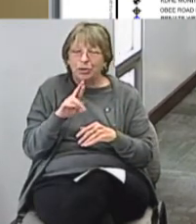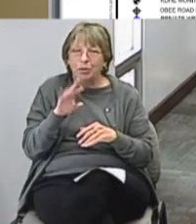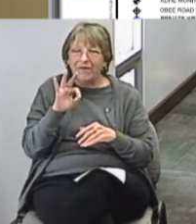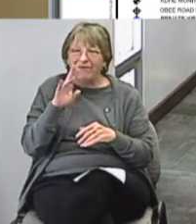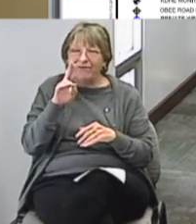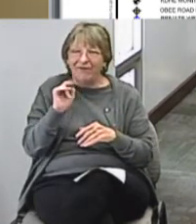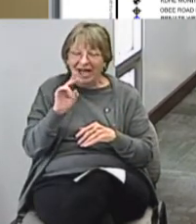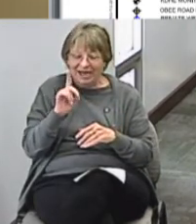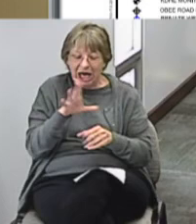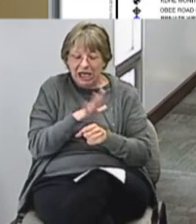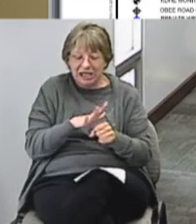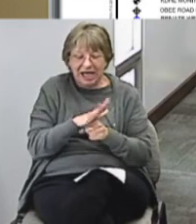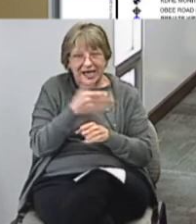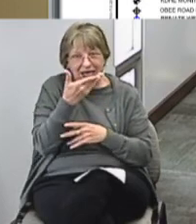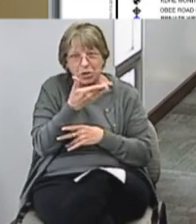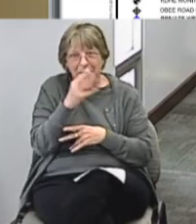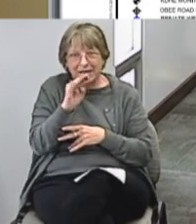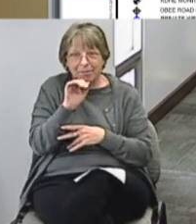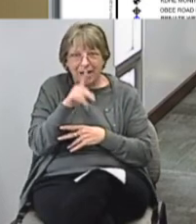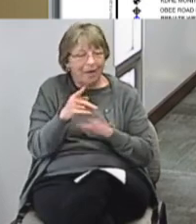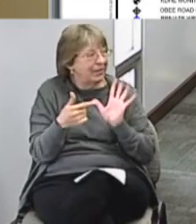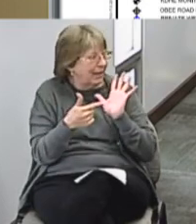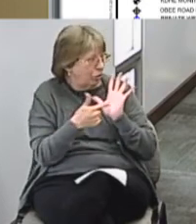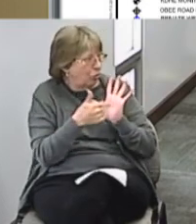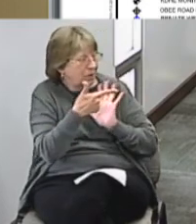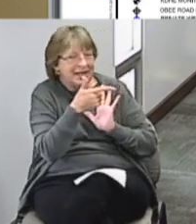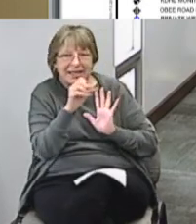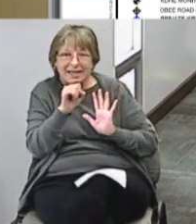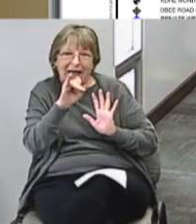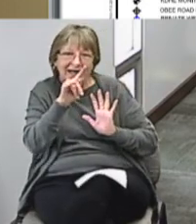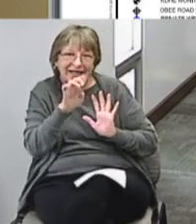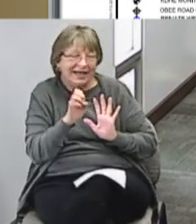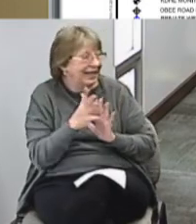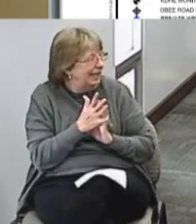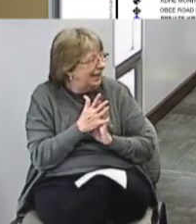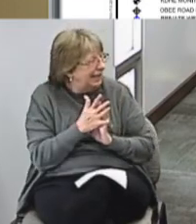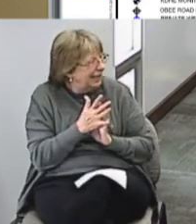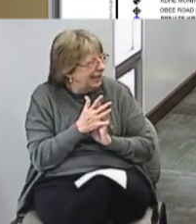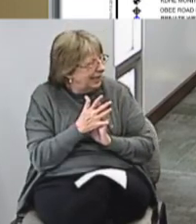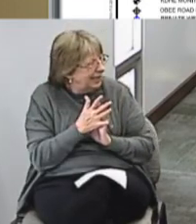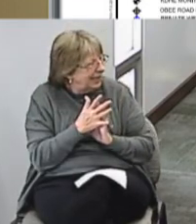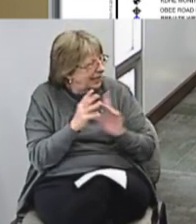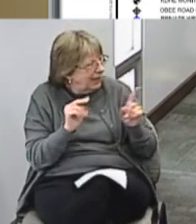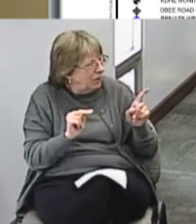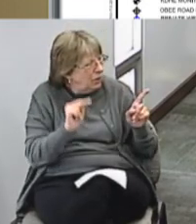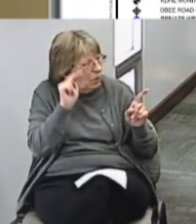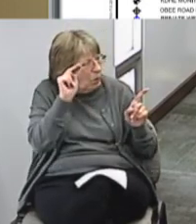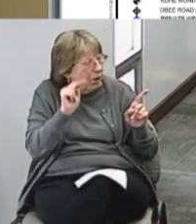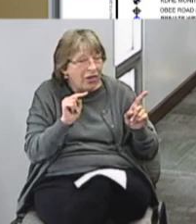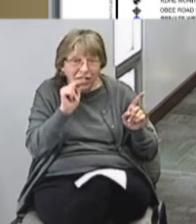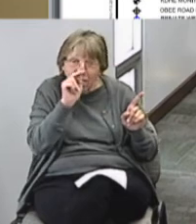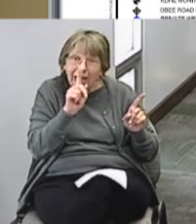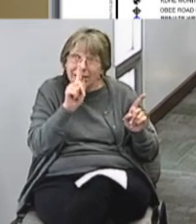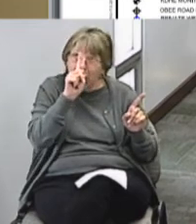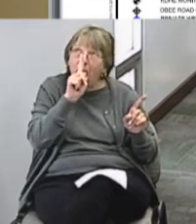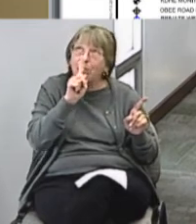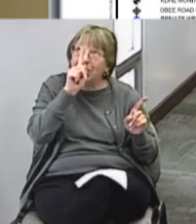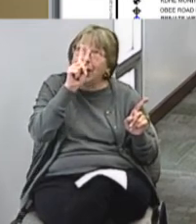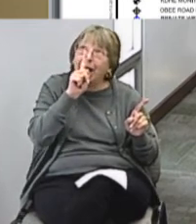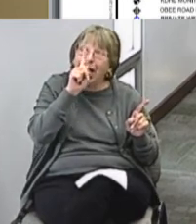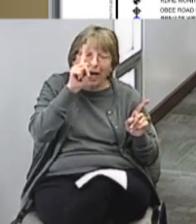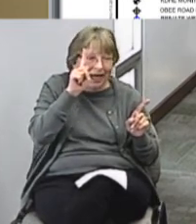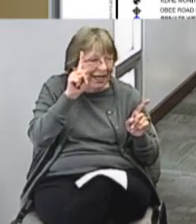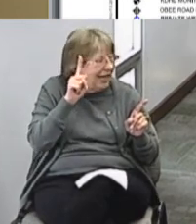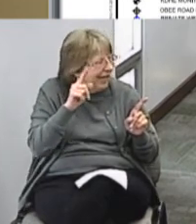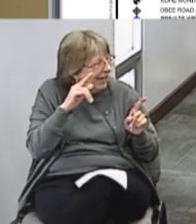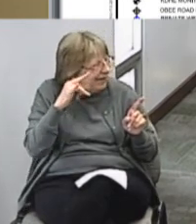map that shows this Superfund site. And just to orient everybody, north is up. This is